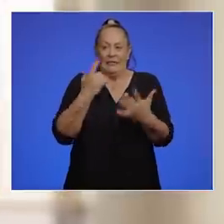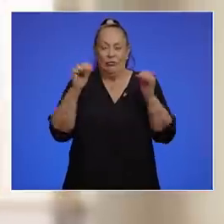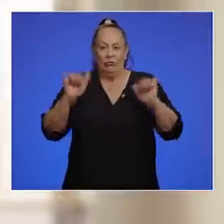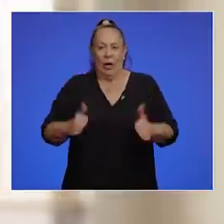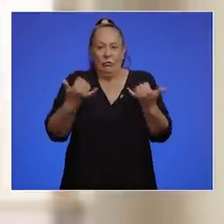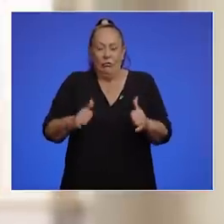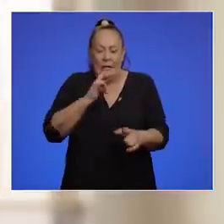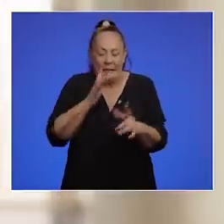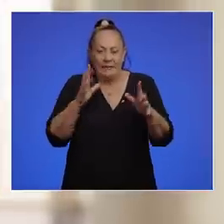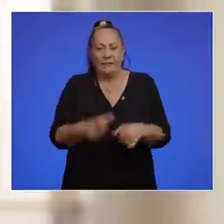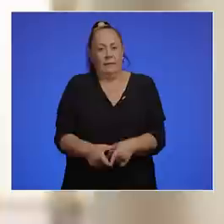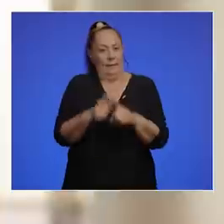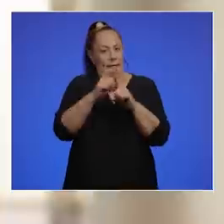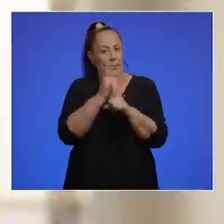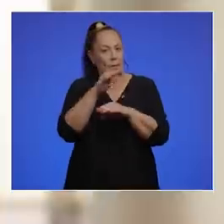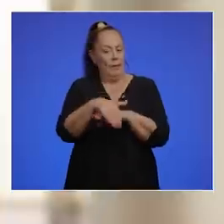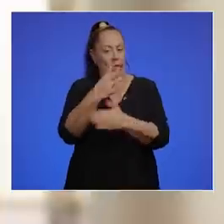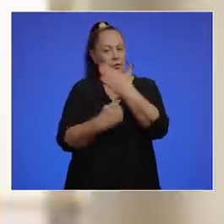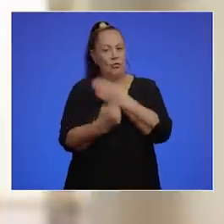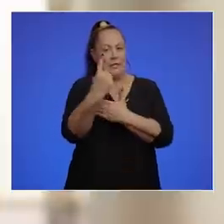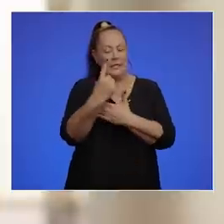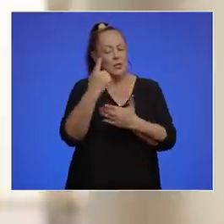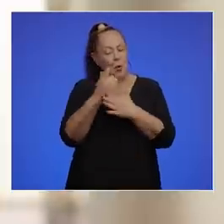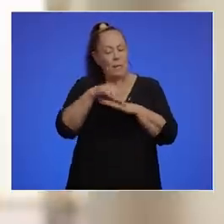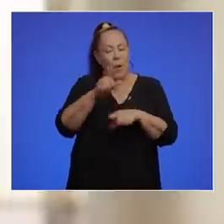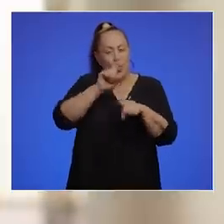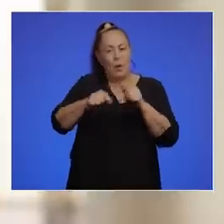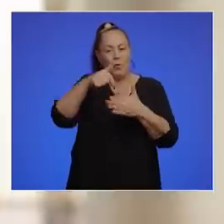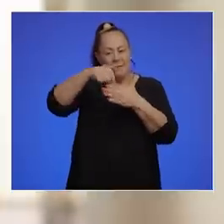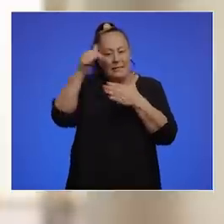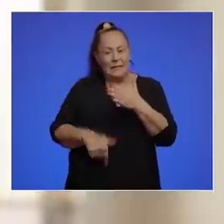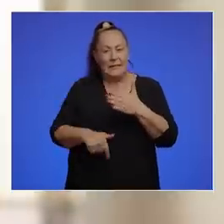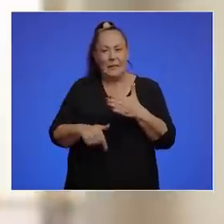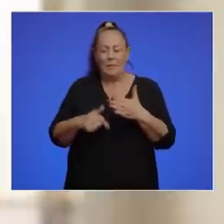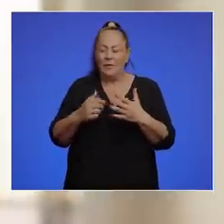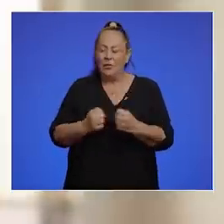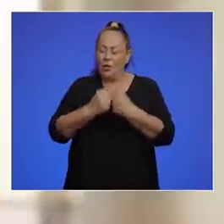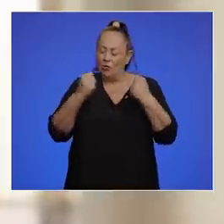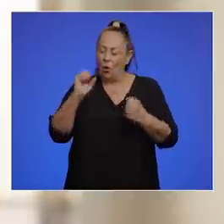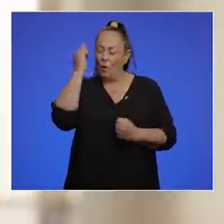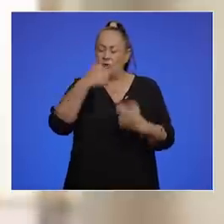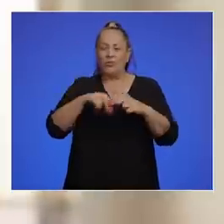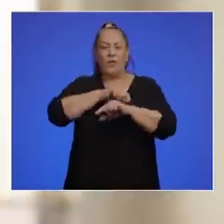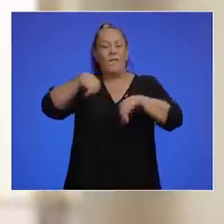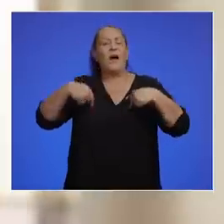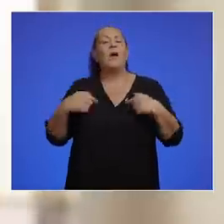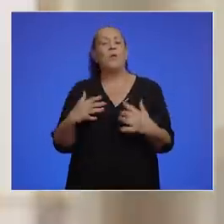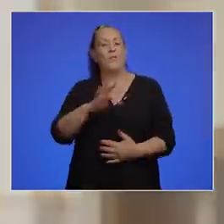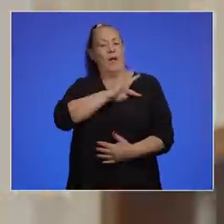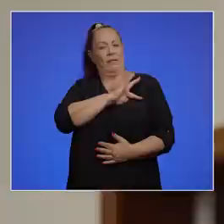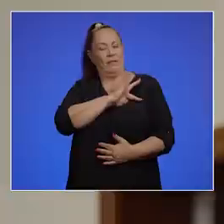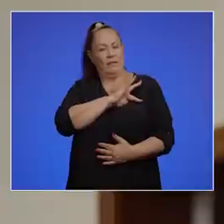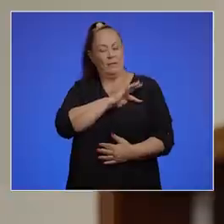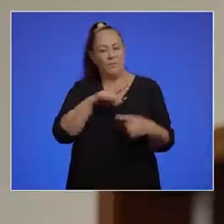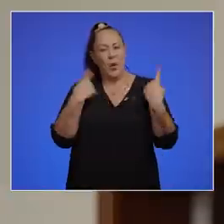they're scared they're going to say something incorrect In talking about one of the deepest And most stupendous mysteries of our faith